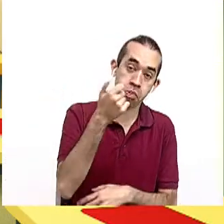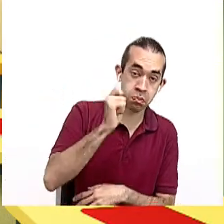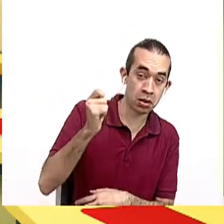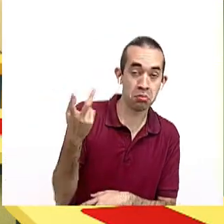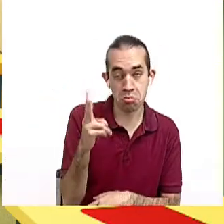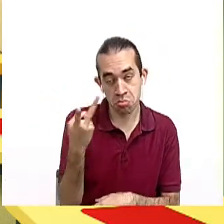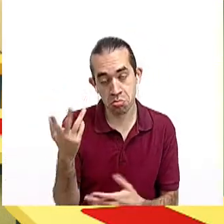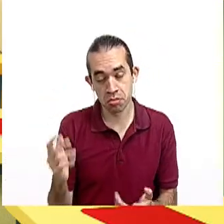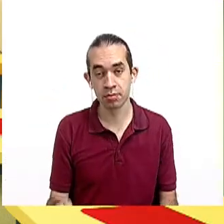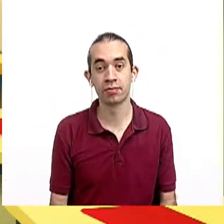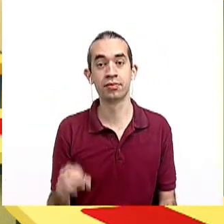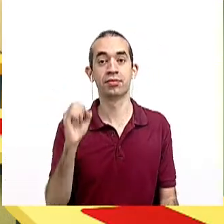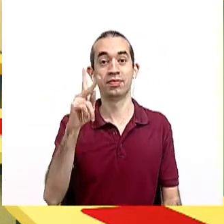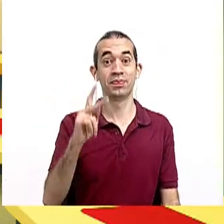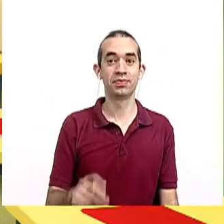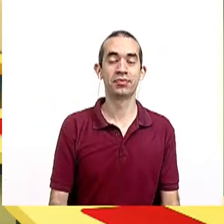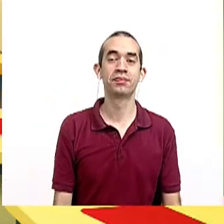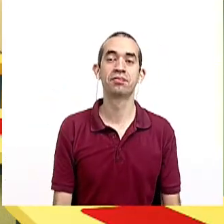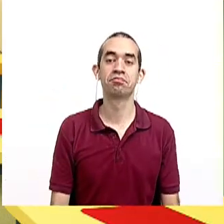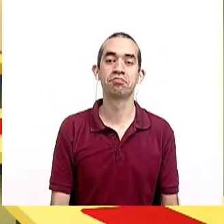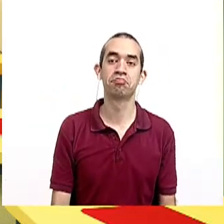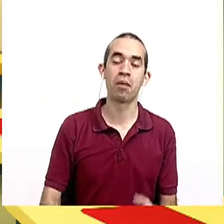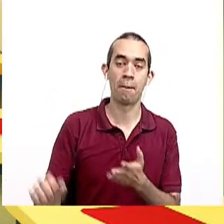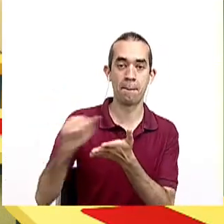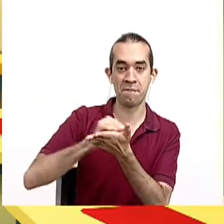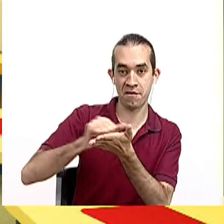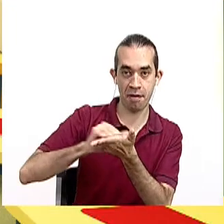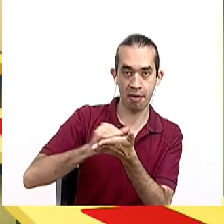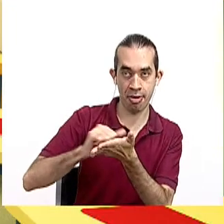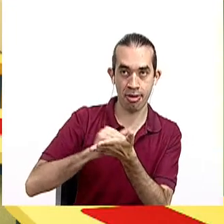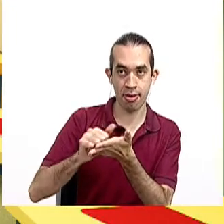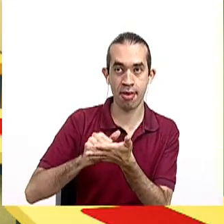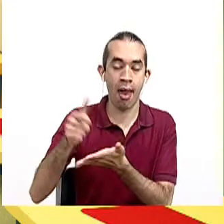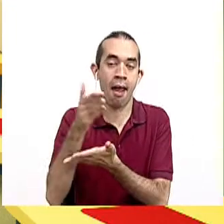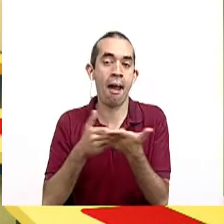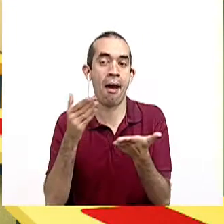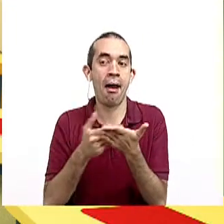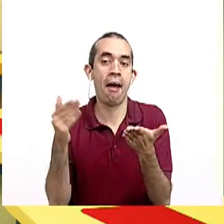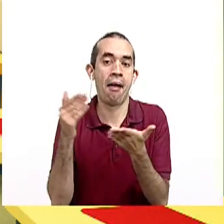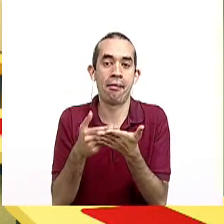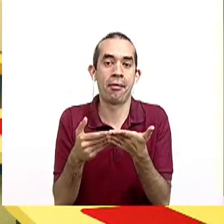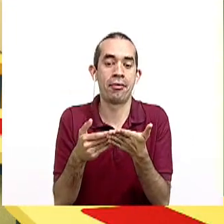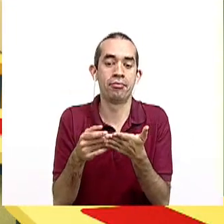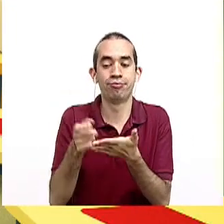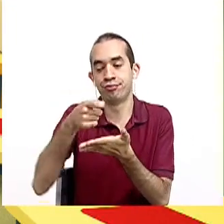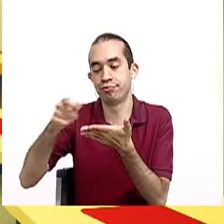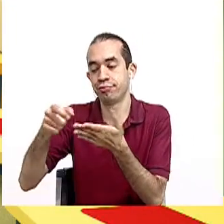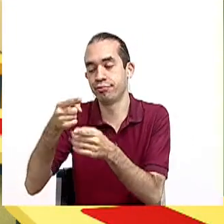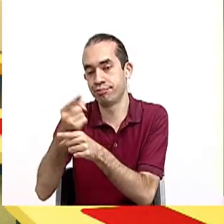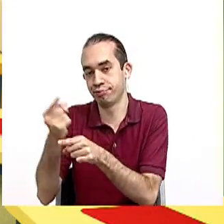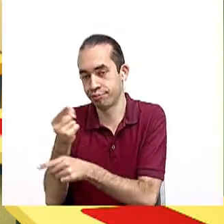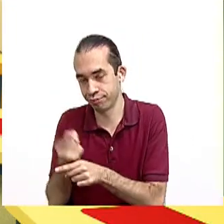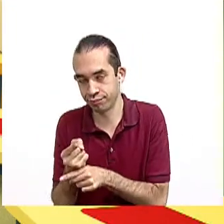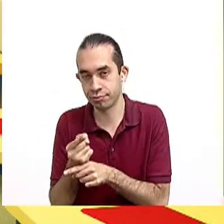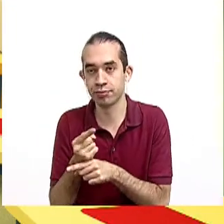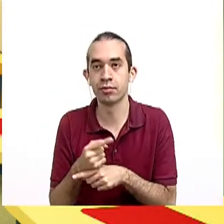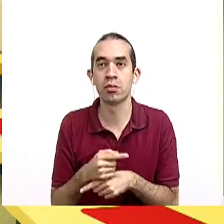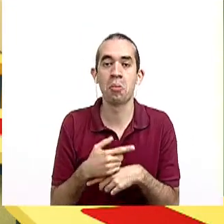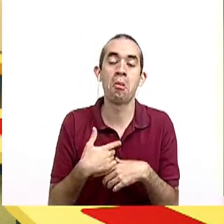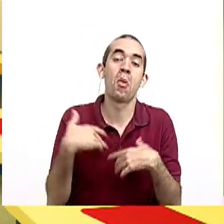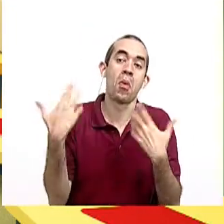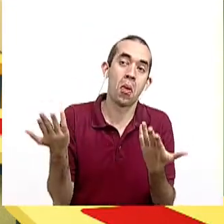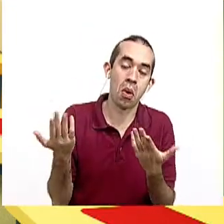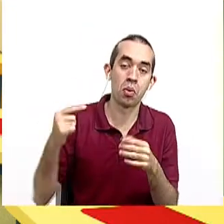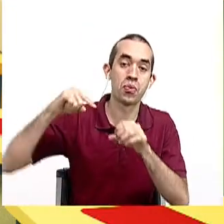pen too, right? An eraser, in case you need to erase any answer, or